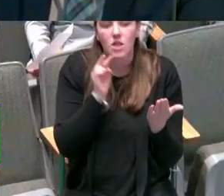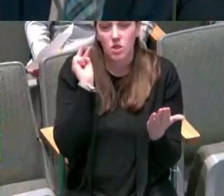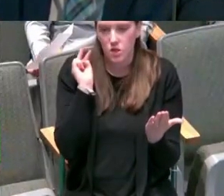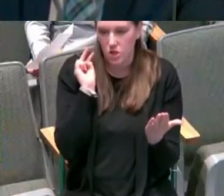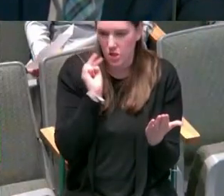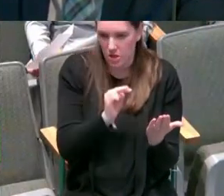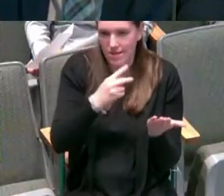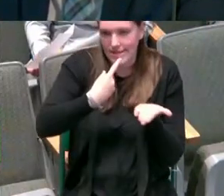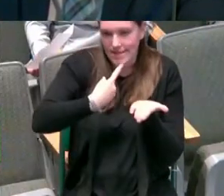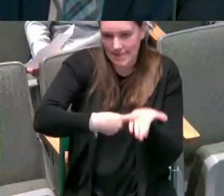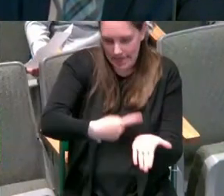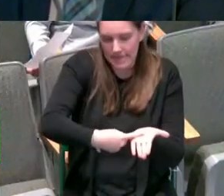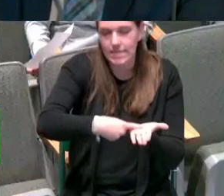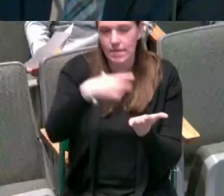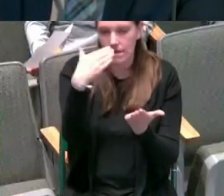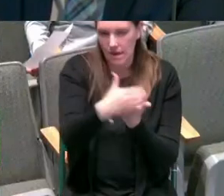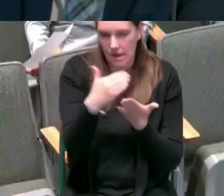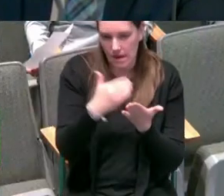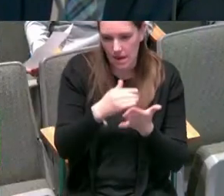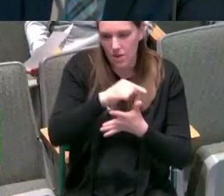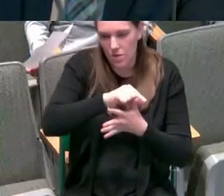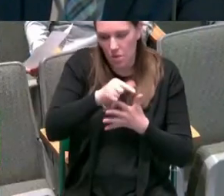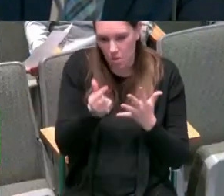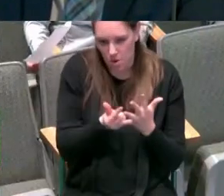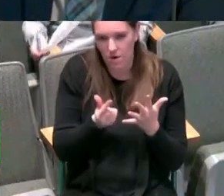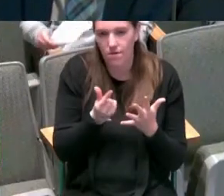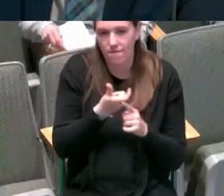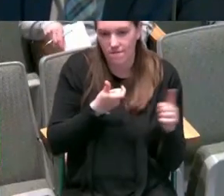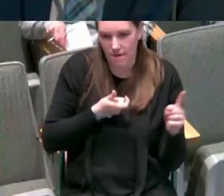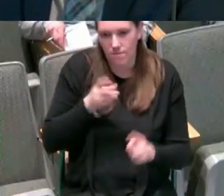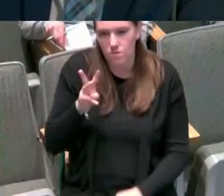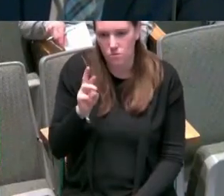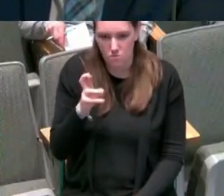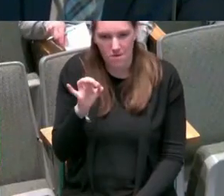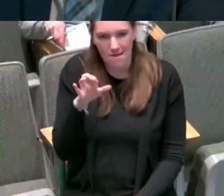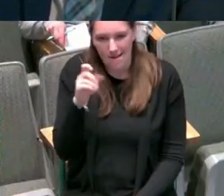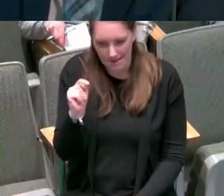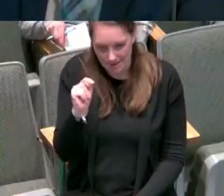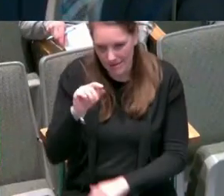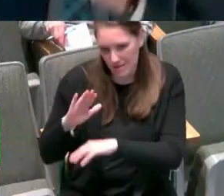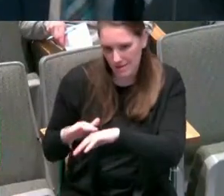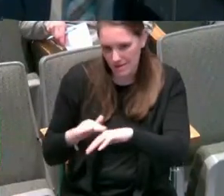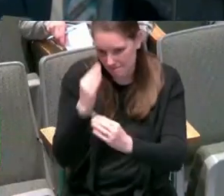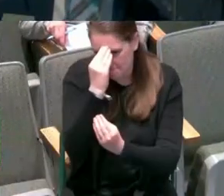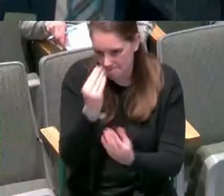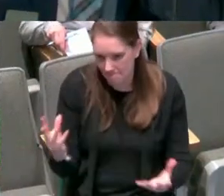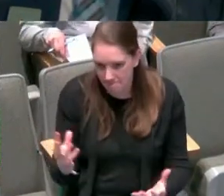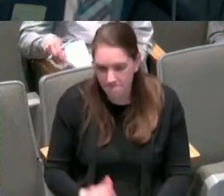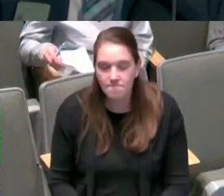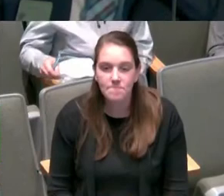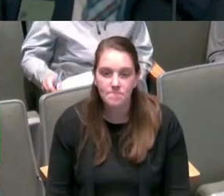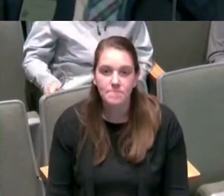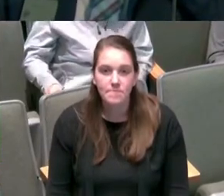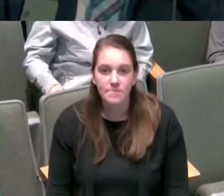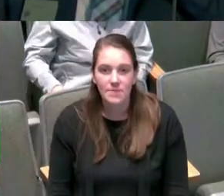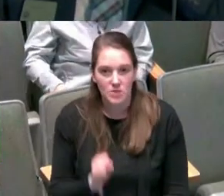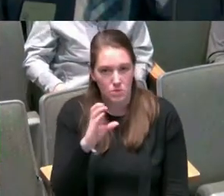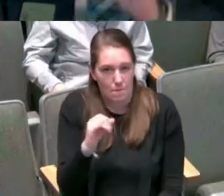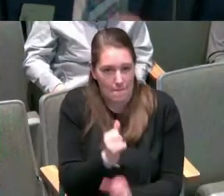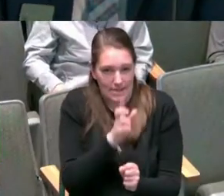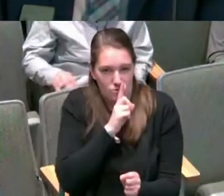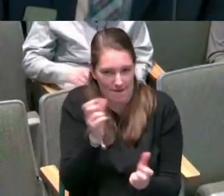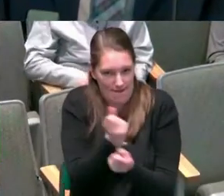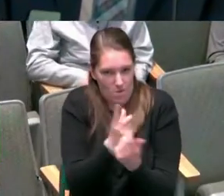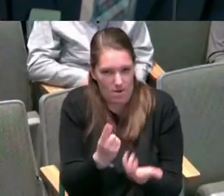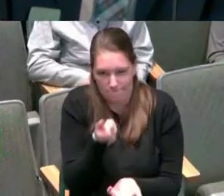in the in the order it is um in the warrant okay so I just want to make sure